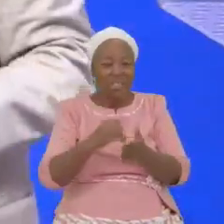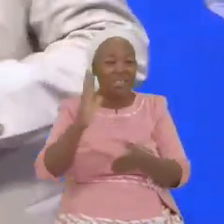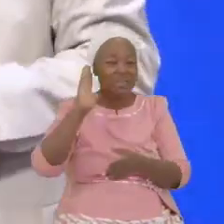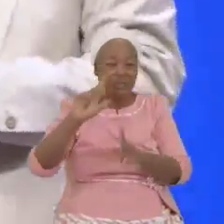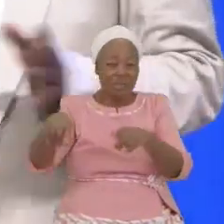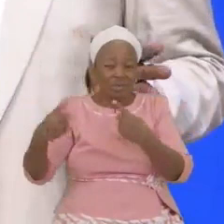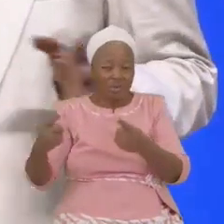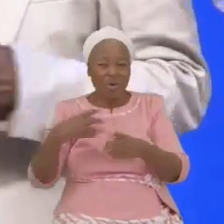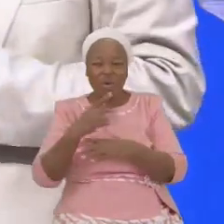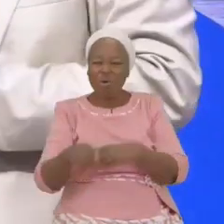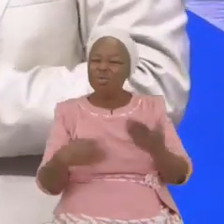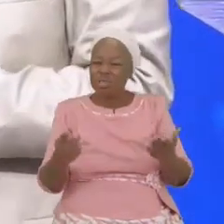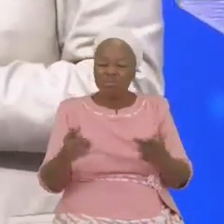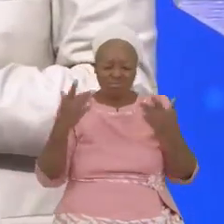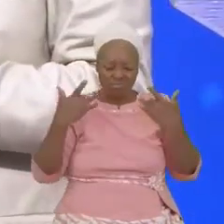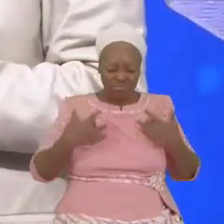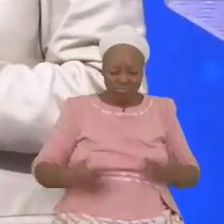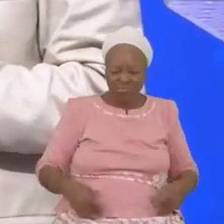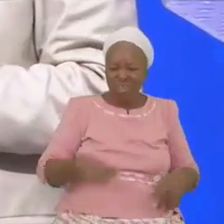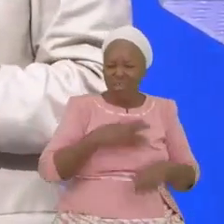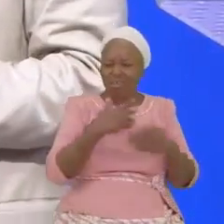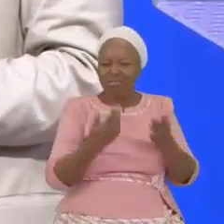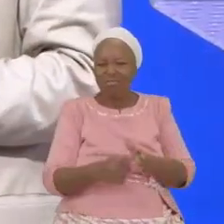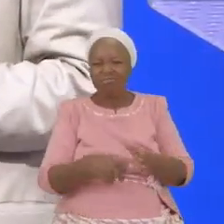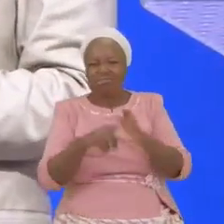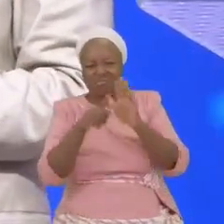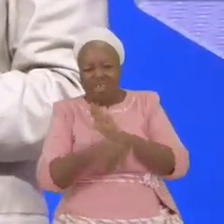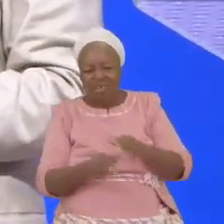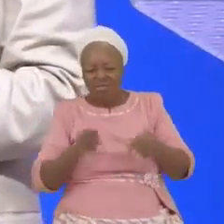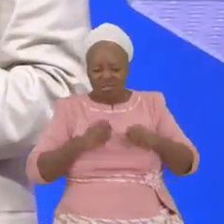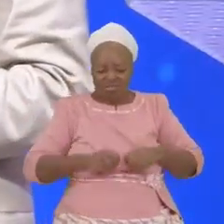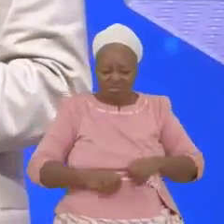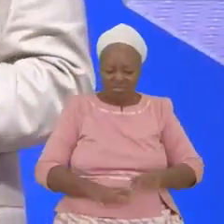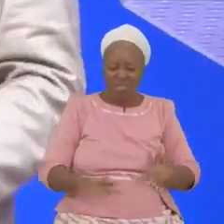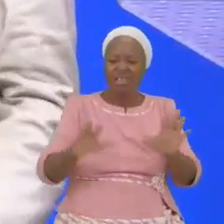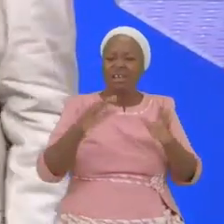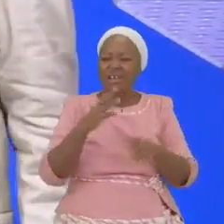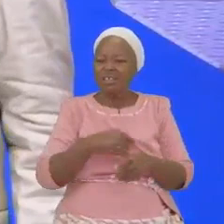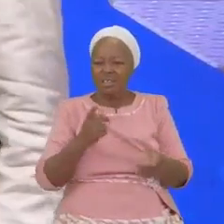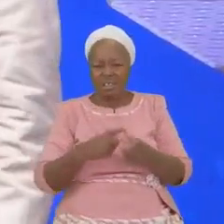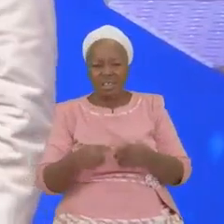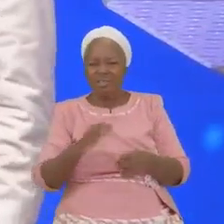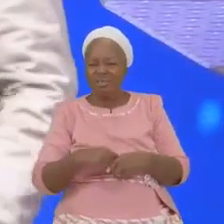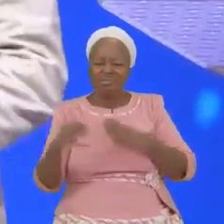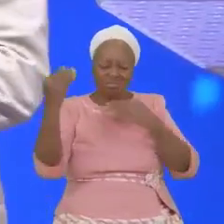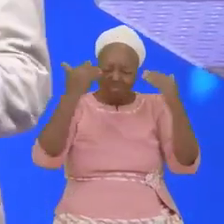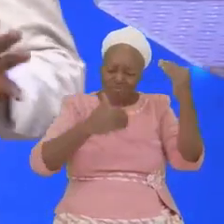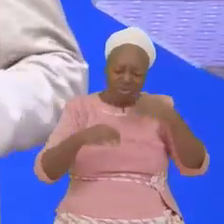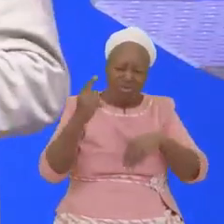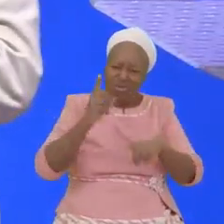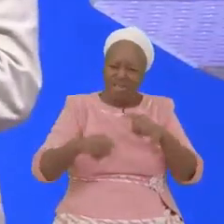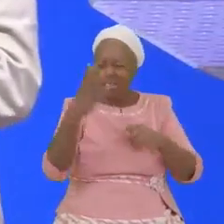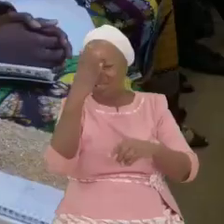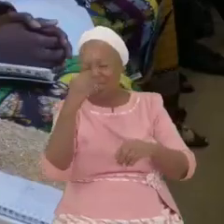Discouragement, depression, despair, I can't sleep in the night. Don't worry about it. It will soon